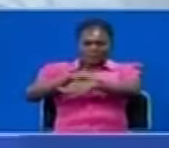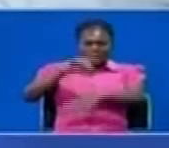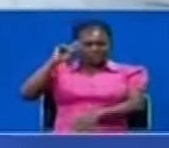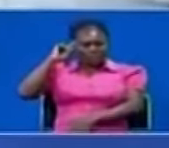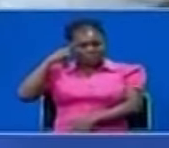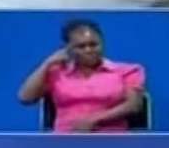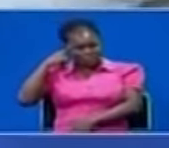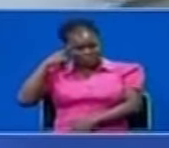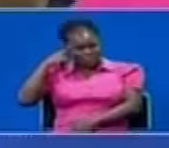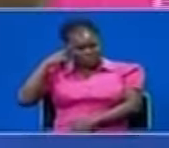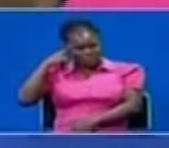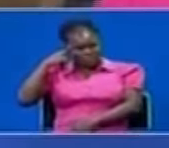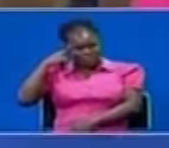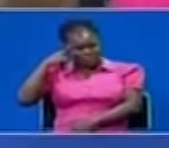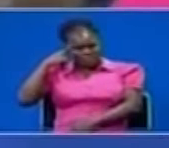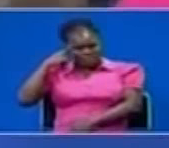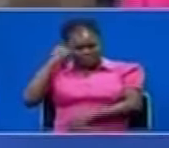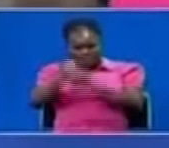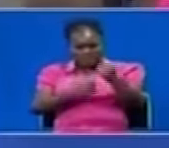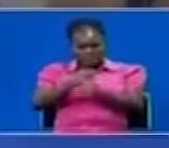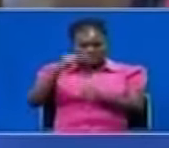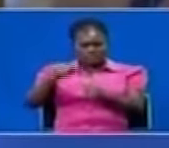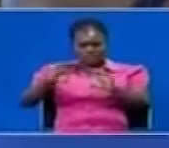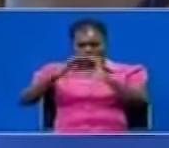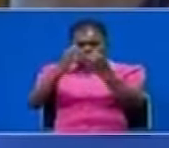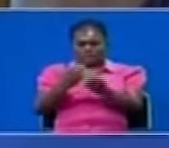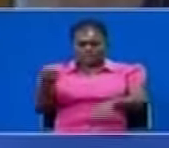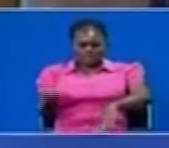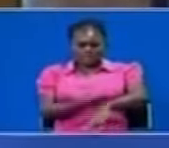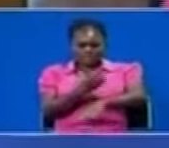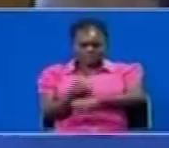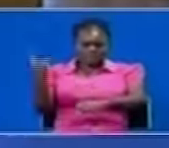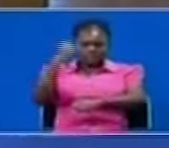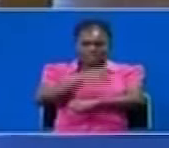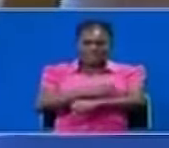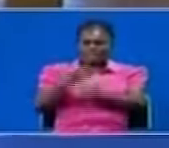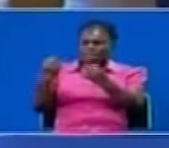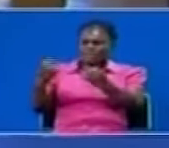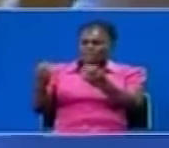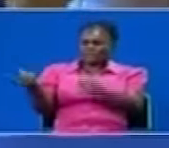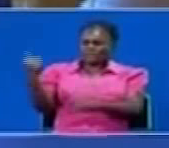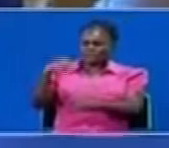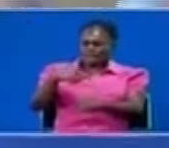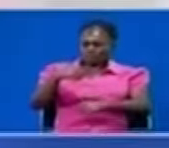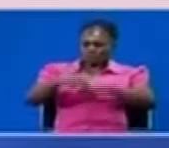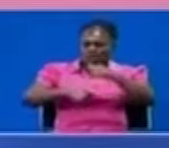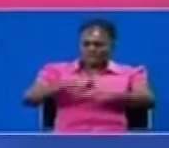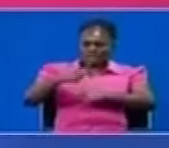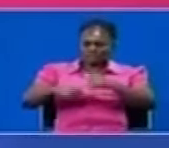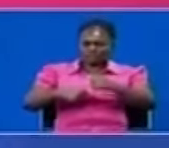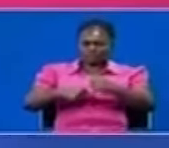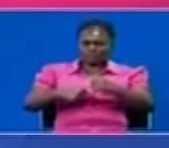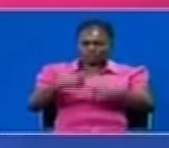and breath work. In this year's World Cancer Day, millions have been called to be active in every sense.